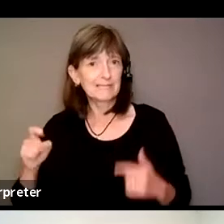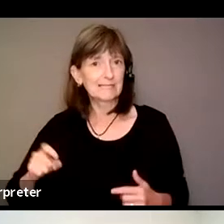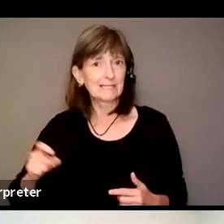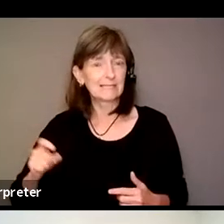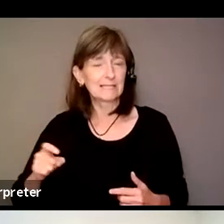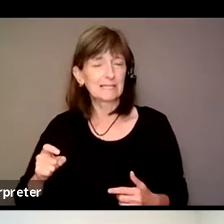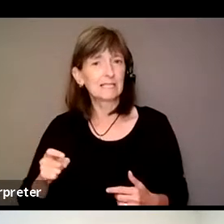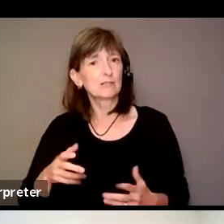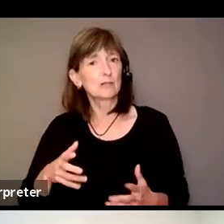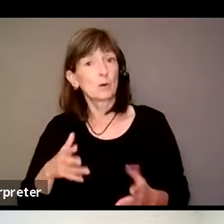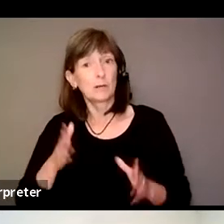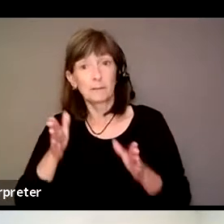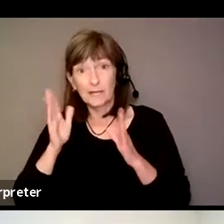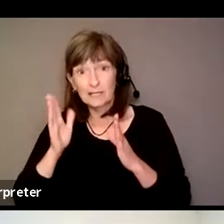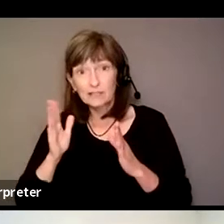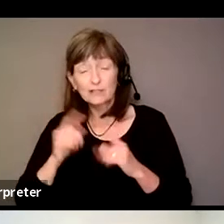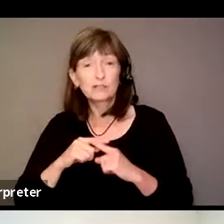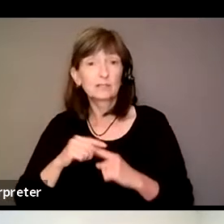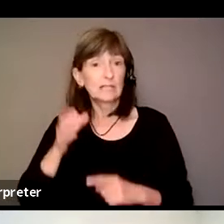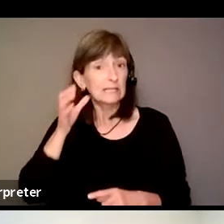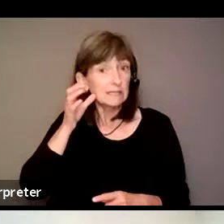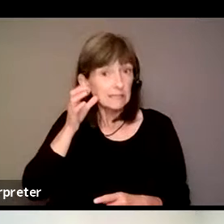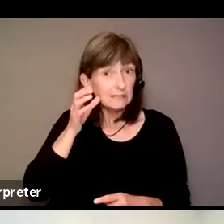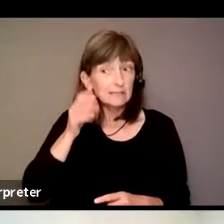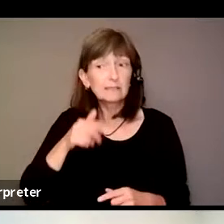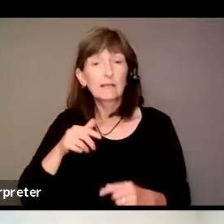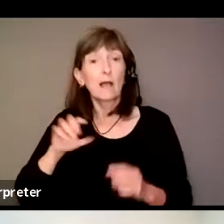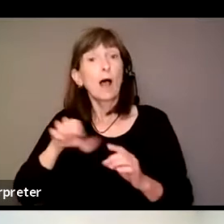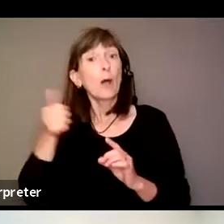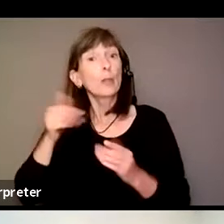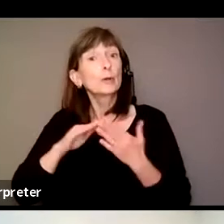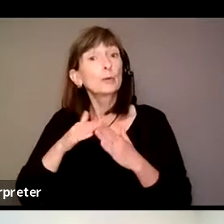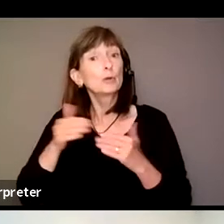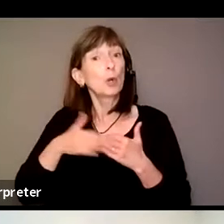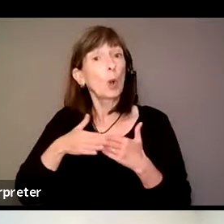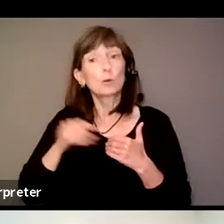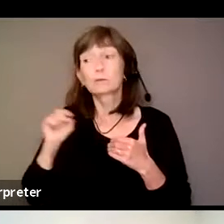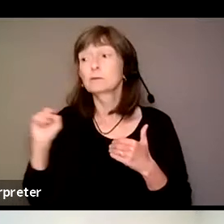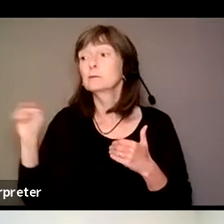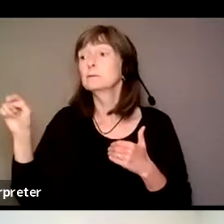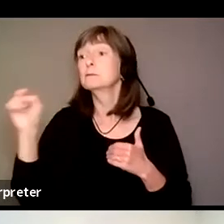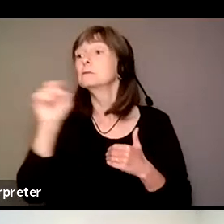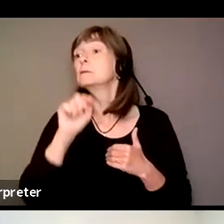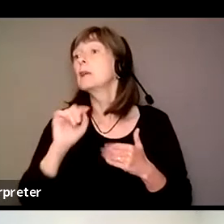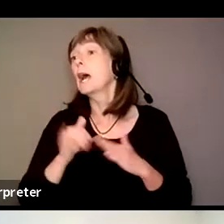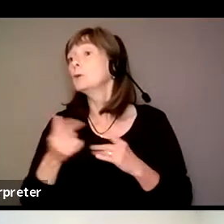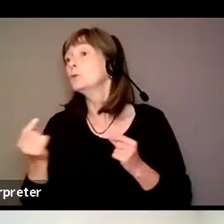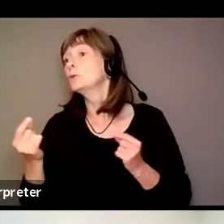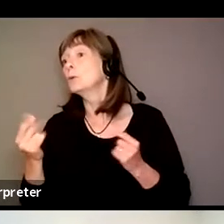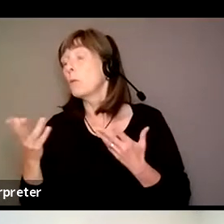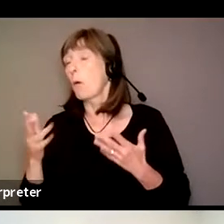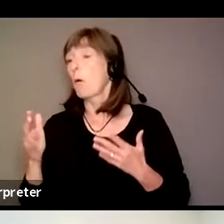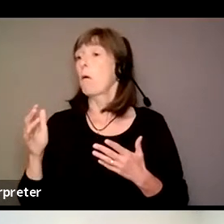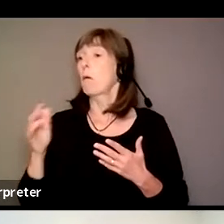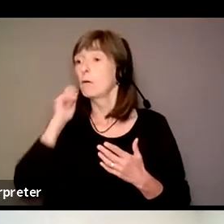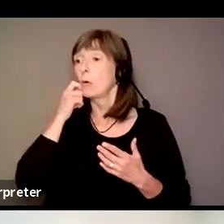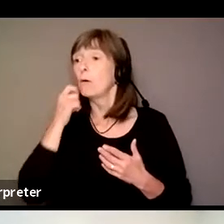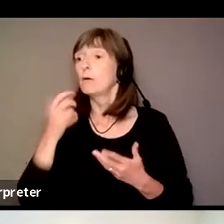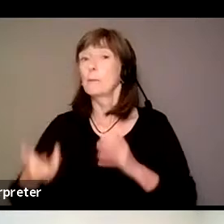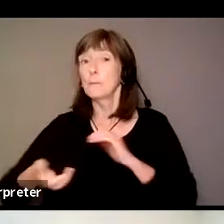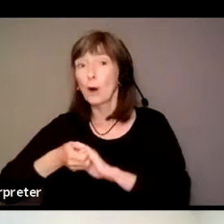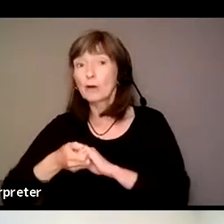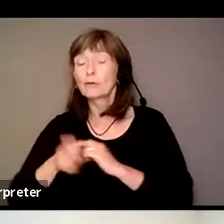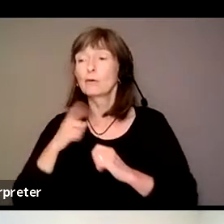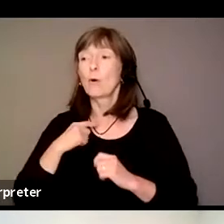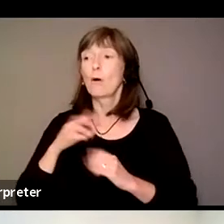and working together, listening to the surrounding communities as well to see how they're doing things. Maybe they're, you know, you can partner on